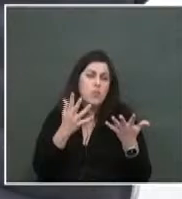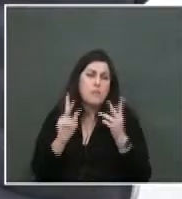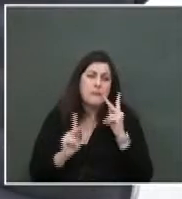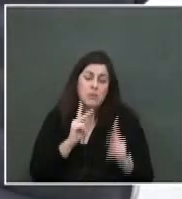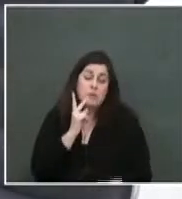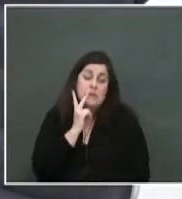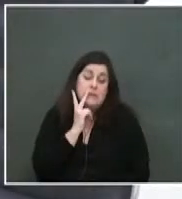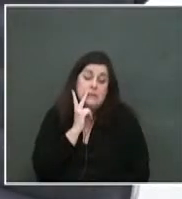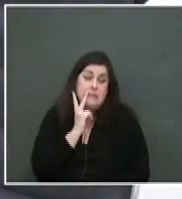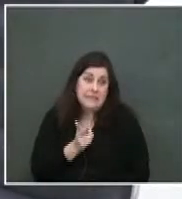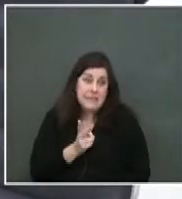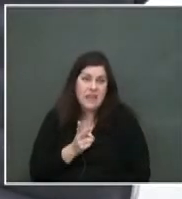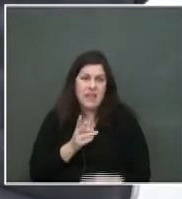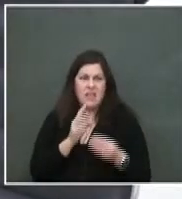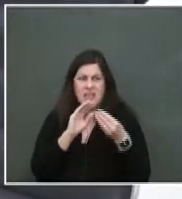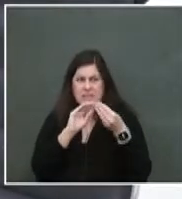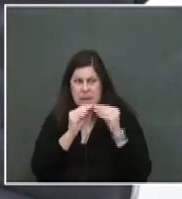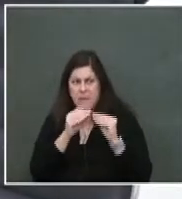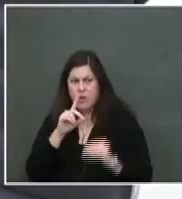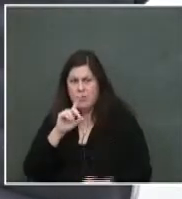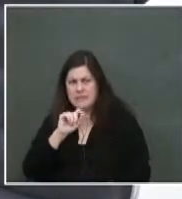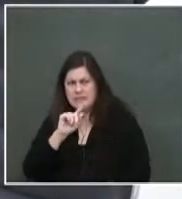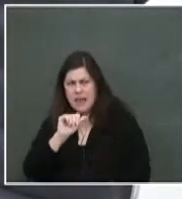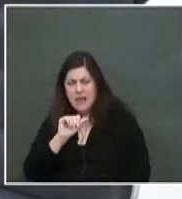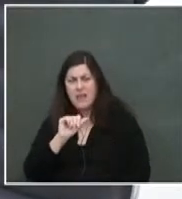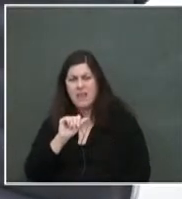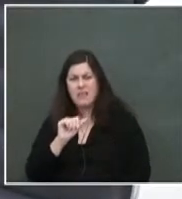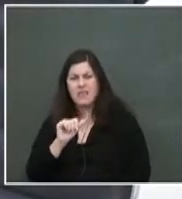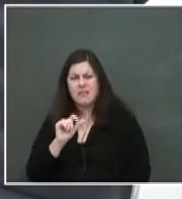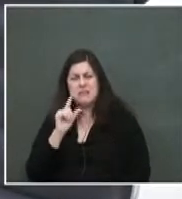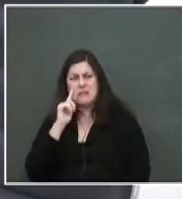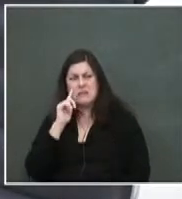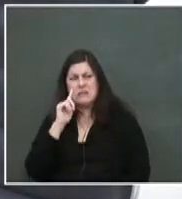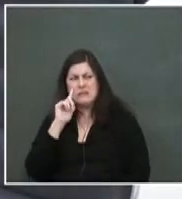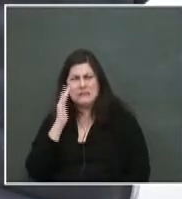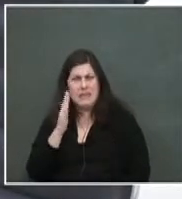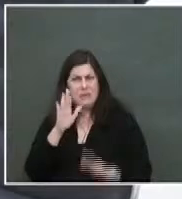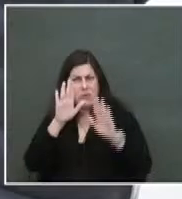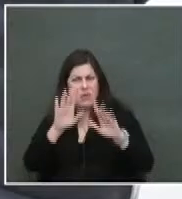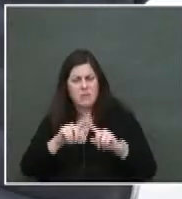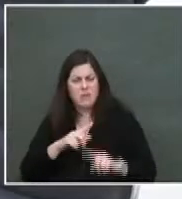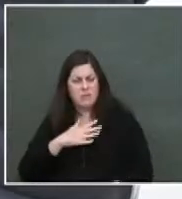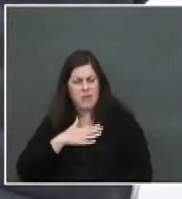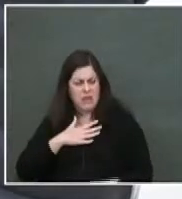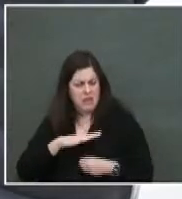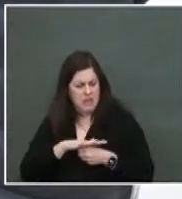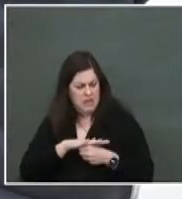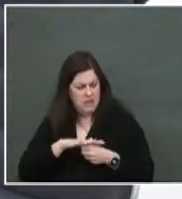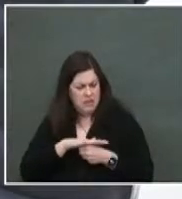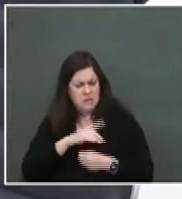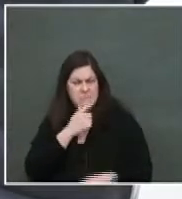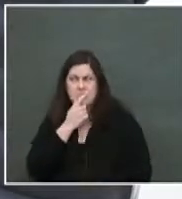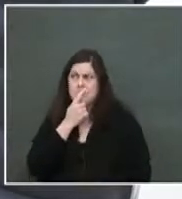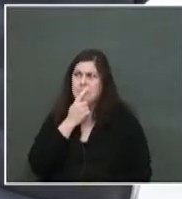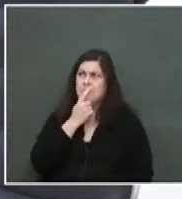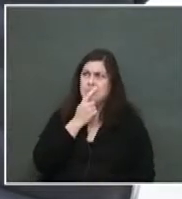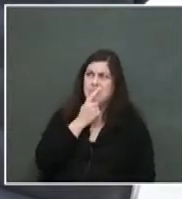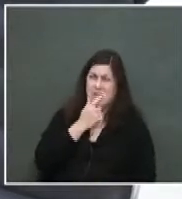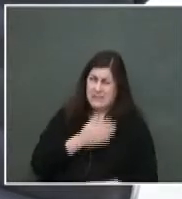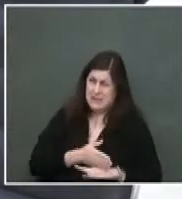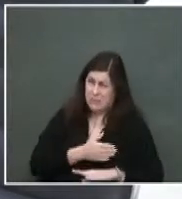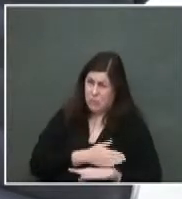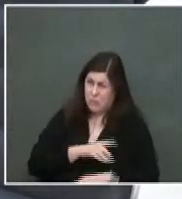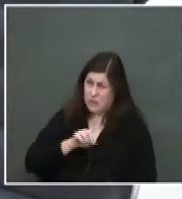see these city stats and they sound great, but we also want to make sure that we're reiterating what it feels like for them in their neighborhoods